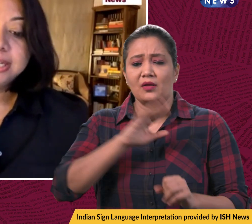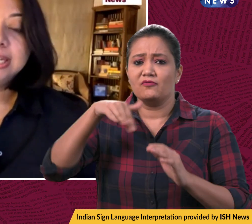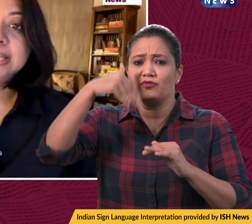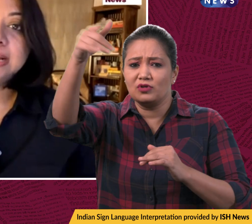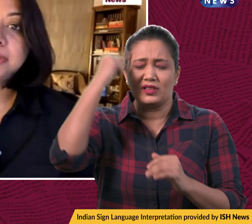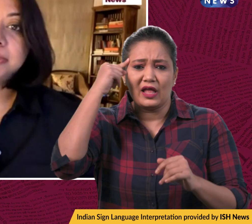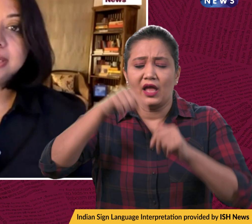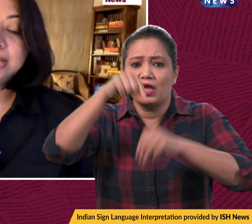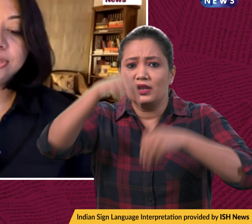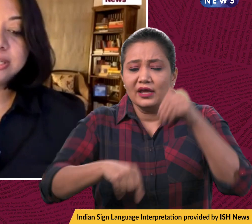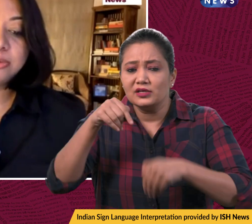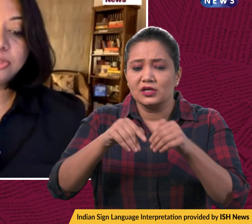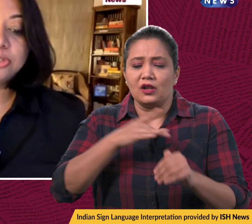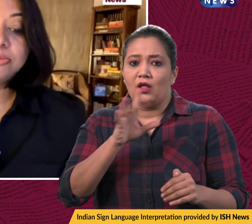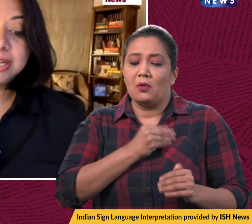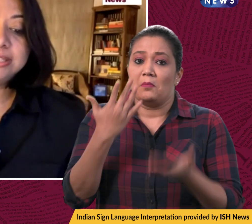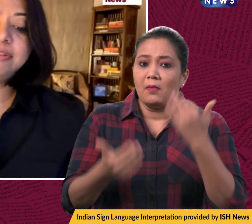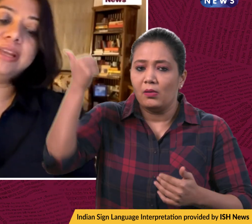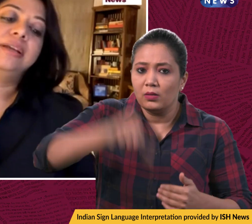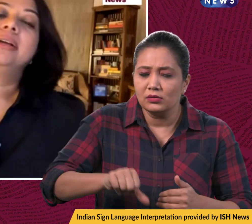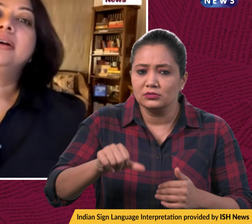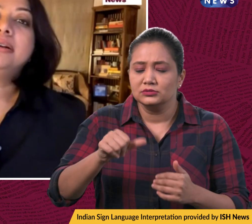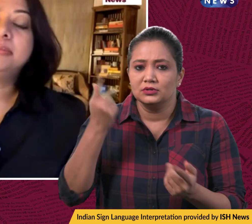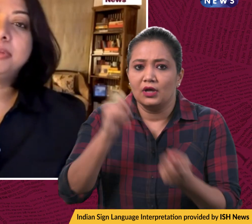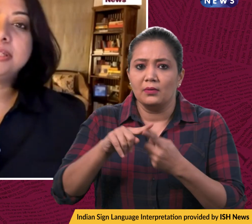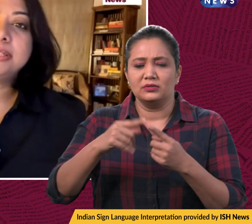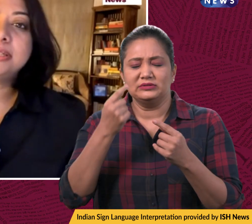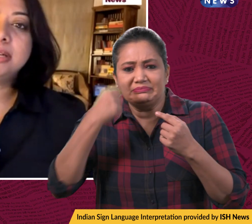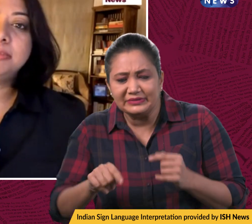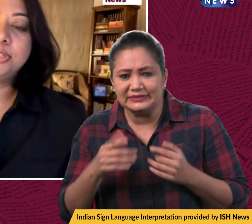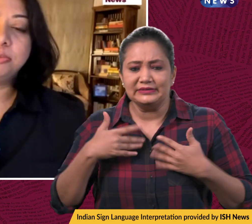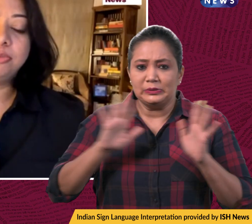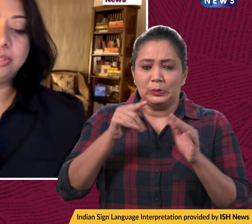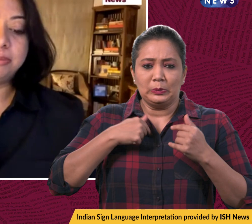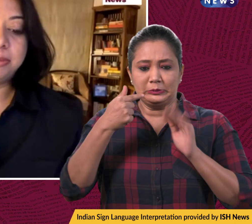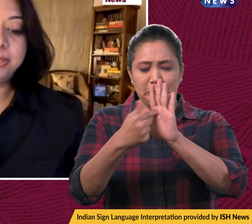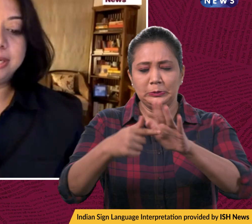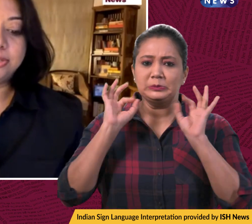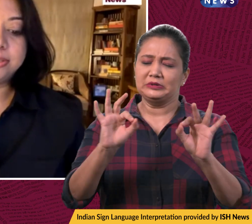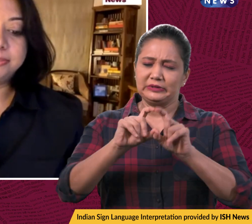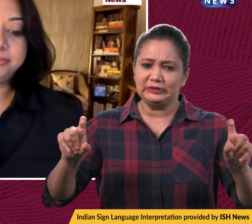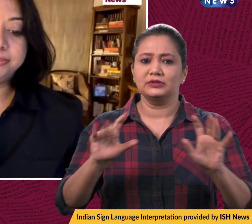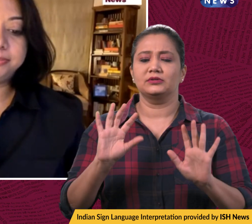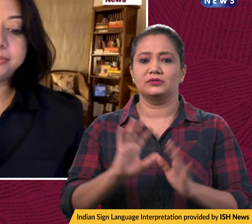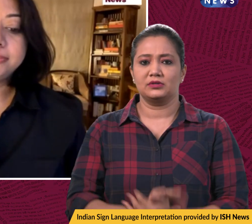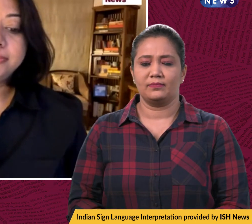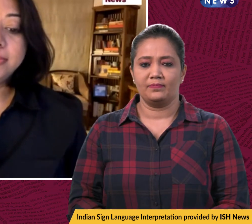defeat in the upcoming elections and wants to rectify its image before the upcoming elections.